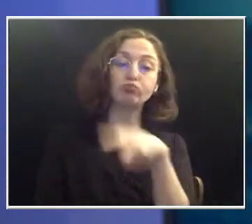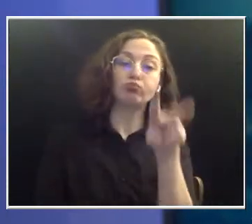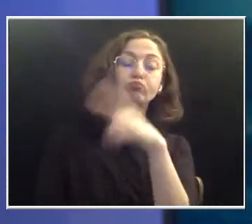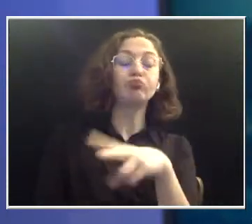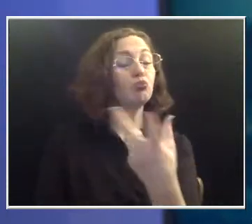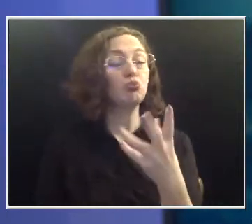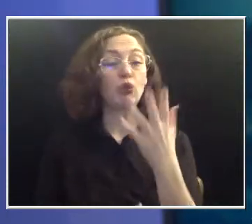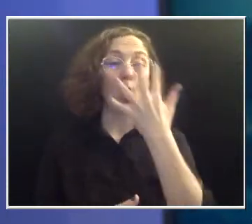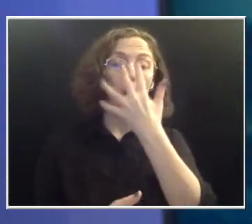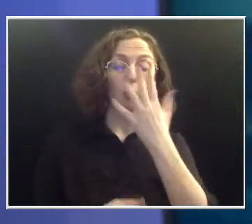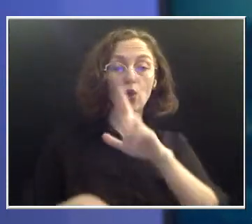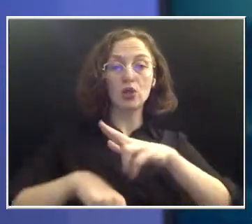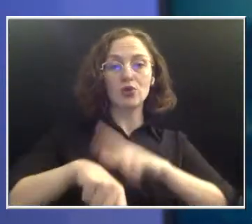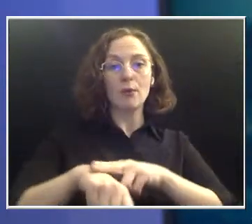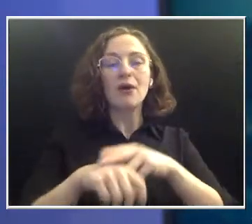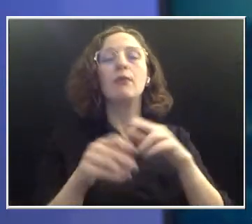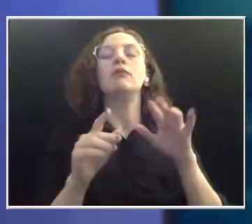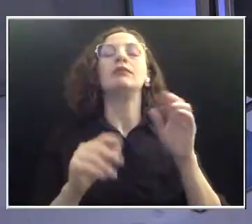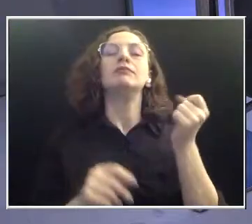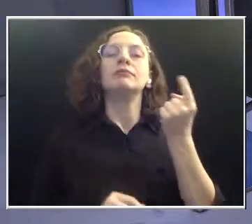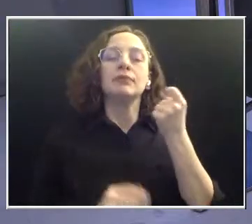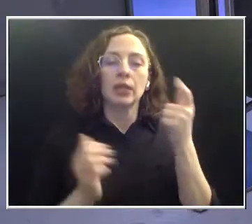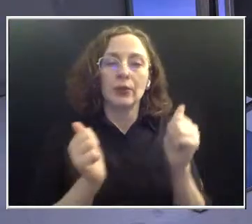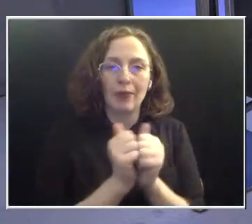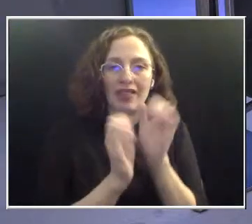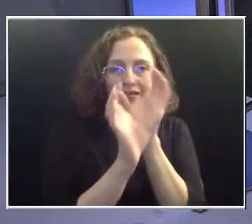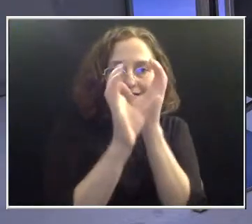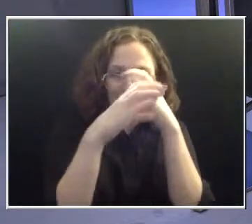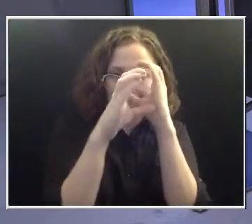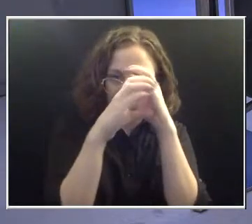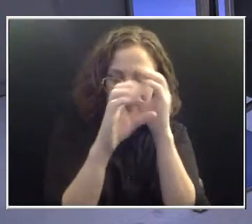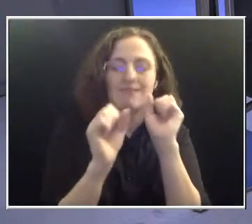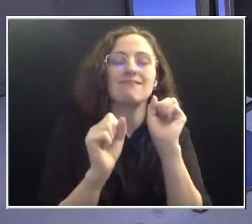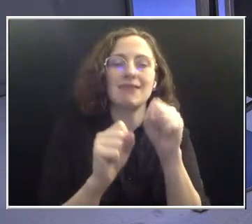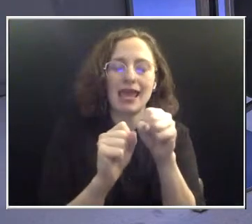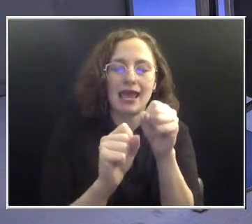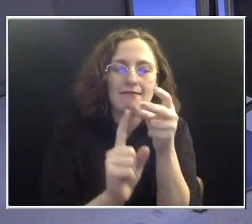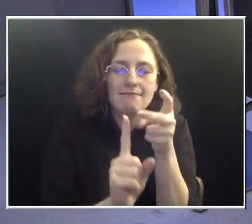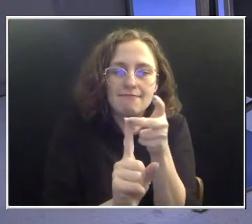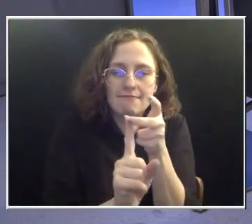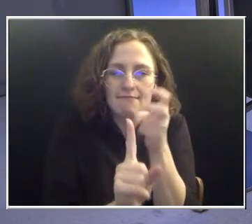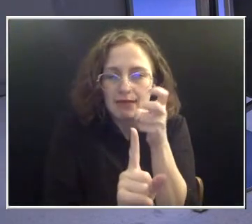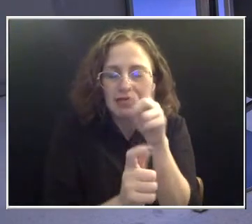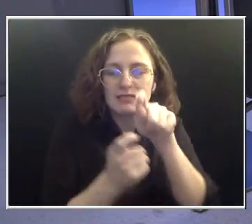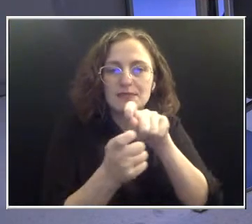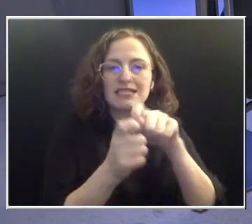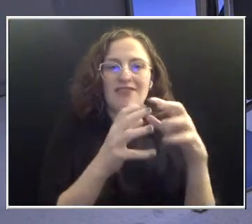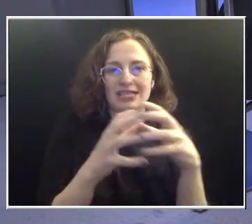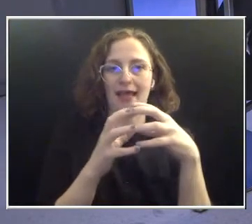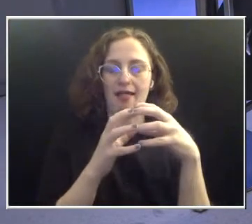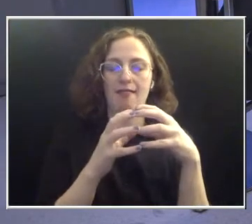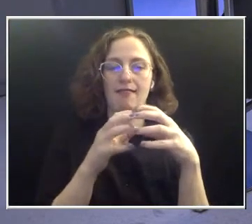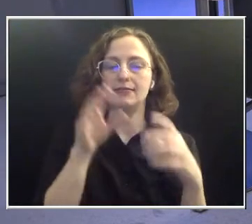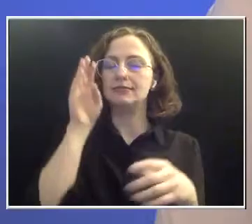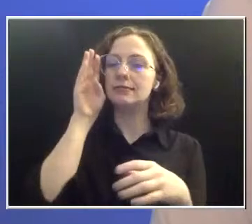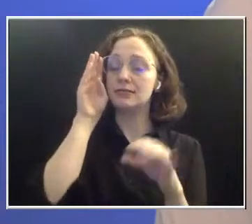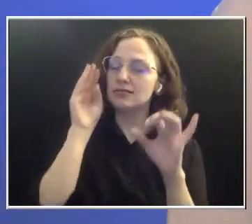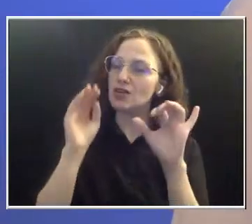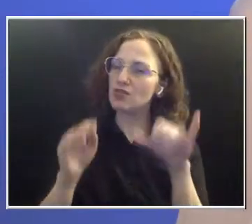do targeted biopsies. So what do you remember about that call from Dr. Jewell? So after I had my